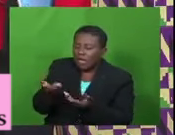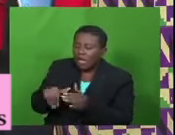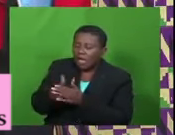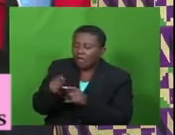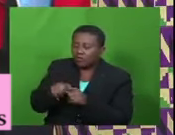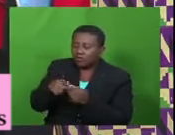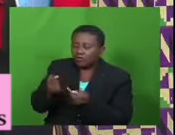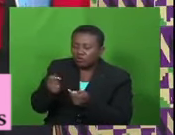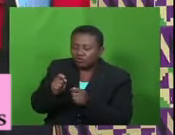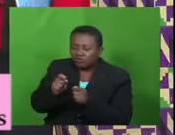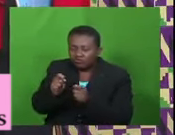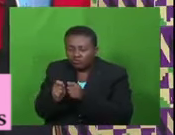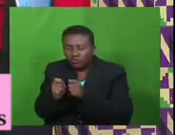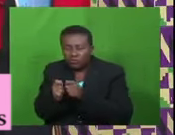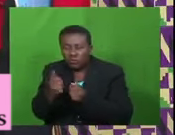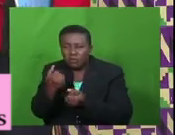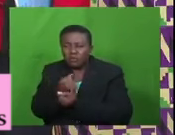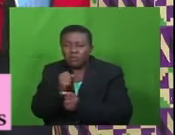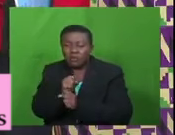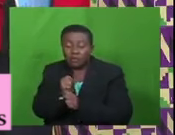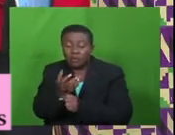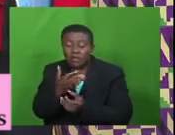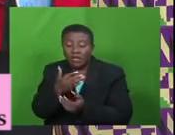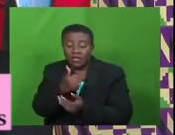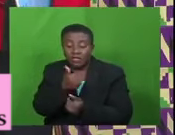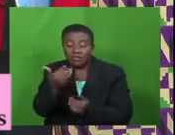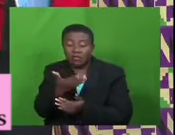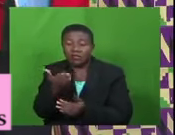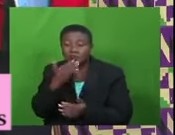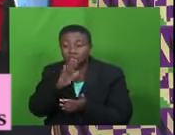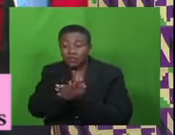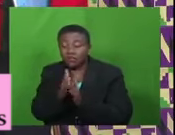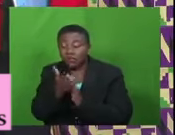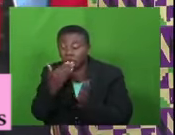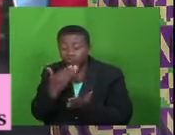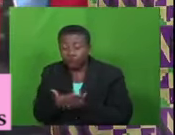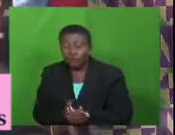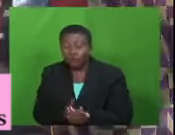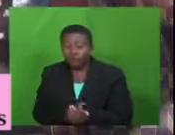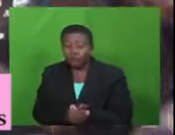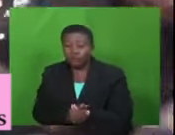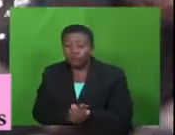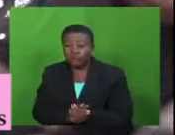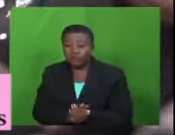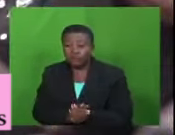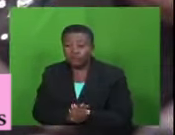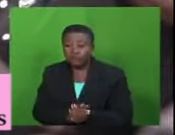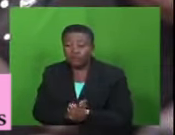debt operation, and structural reforms. The participation rate